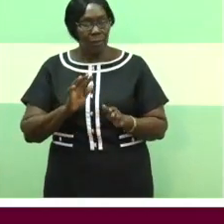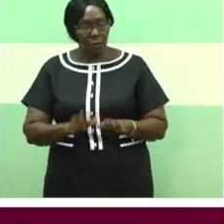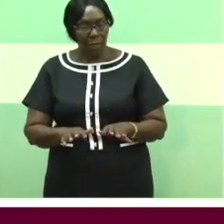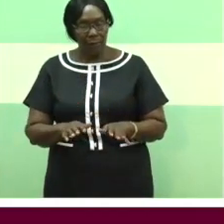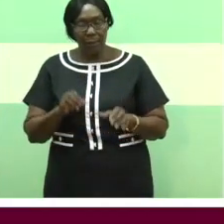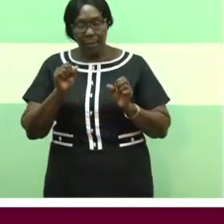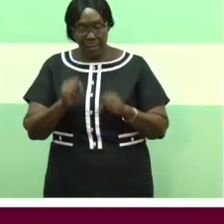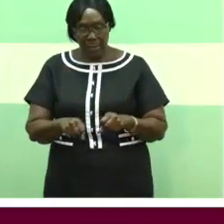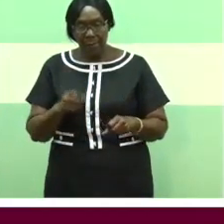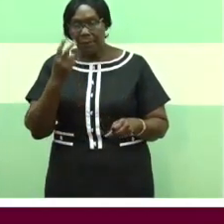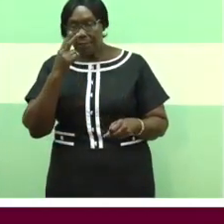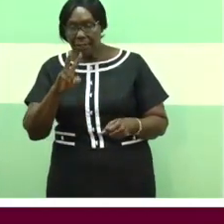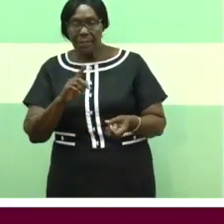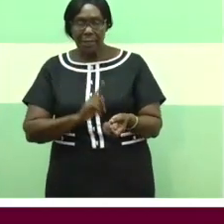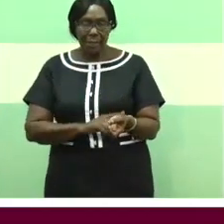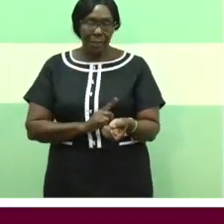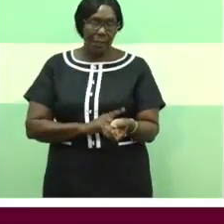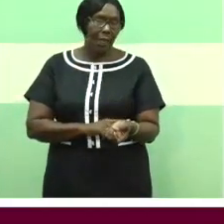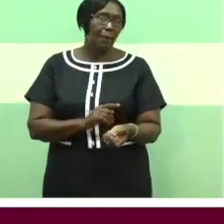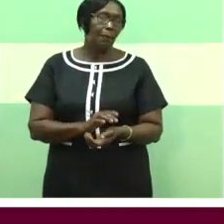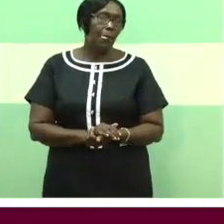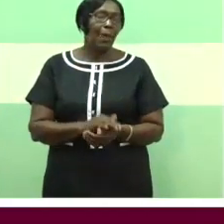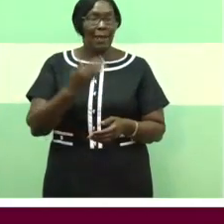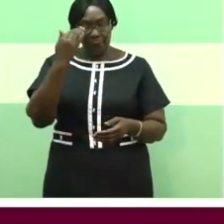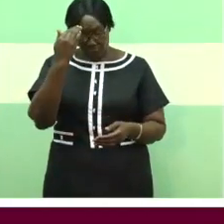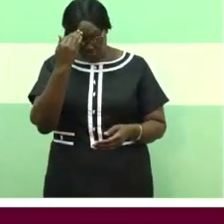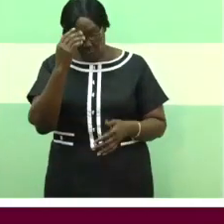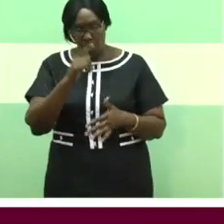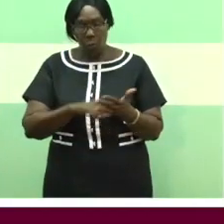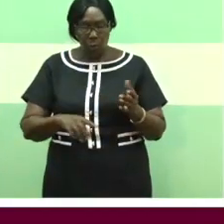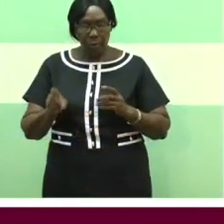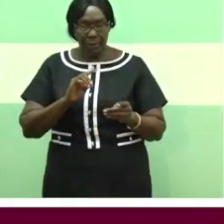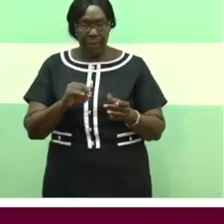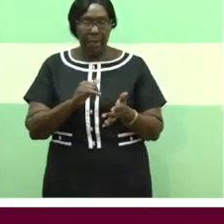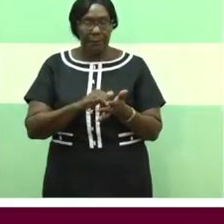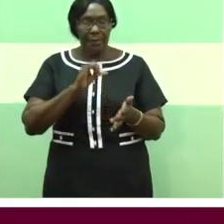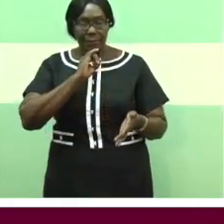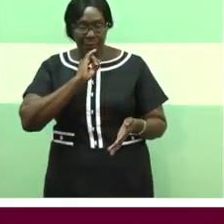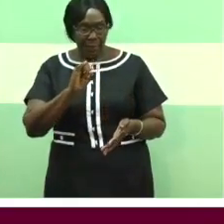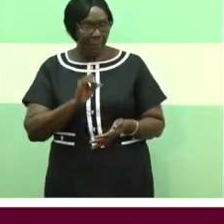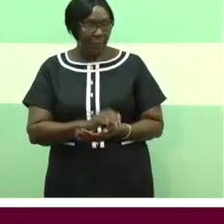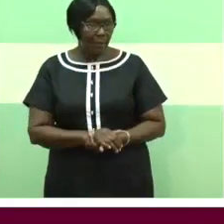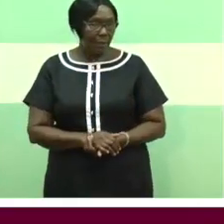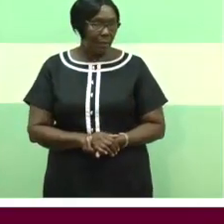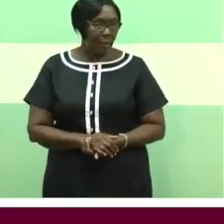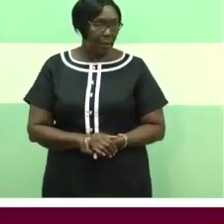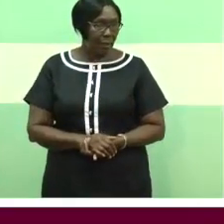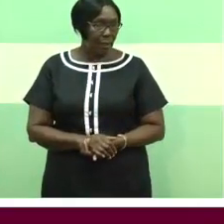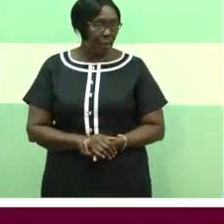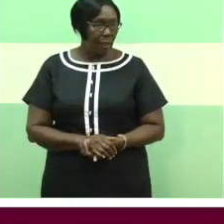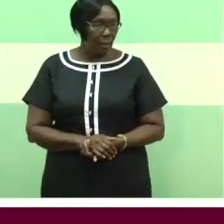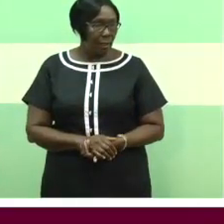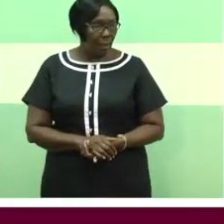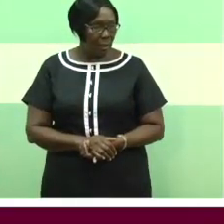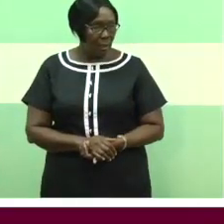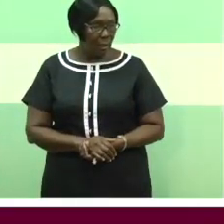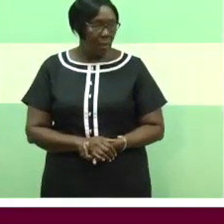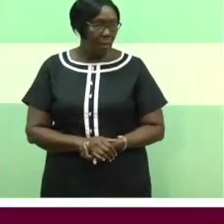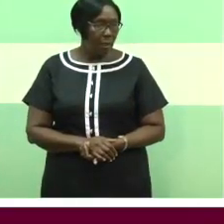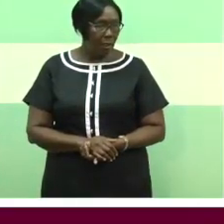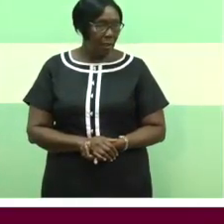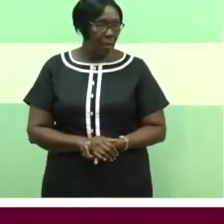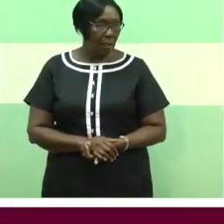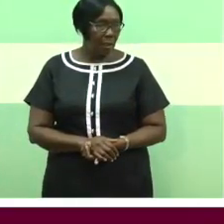child can be able to see the time and know what time it is, right? So we have, these can change as